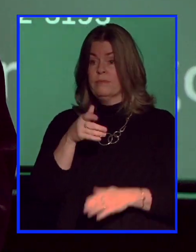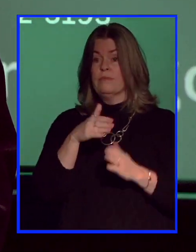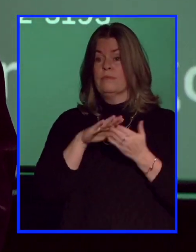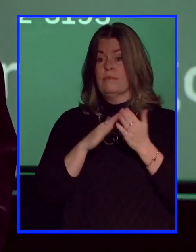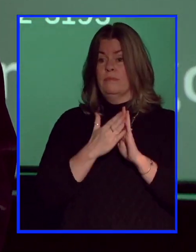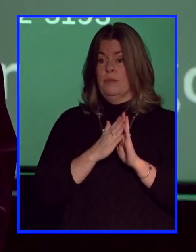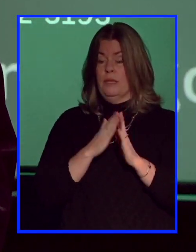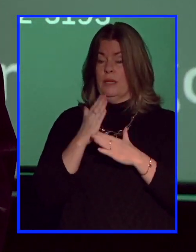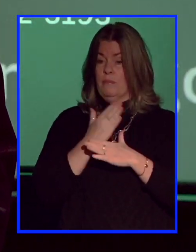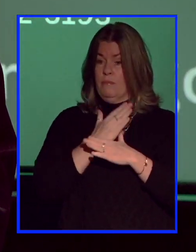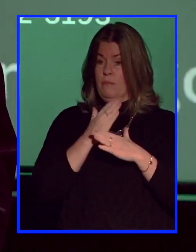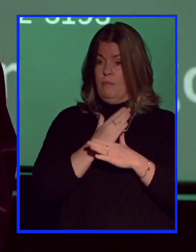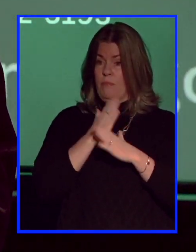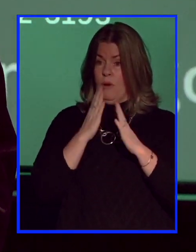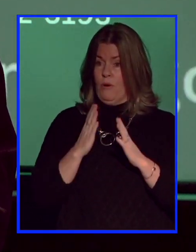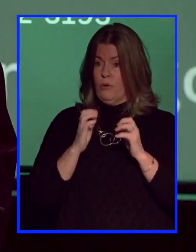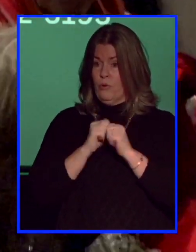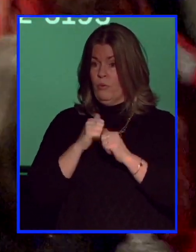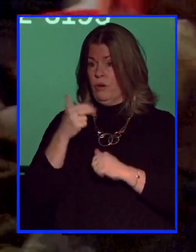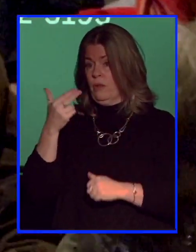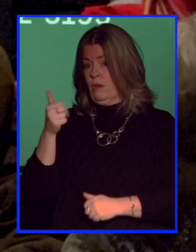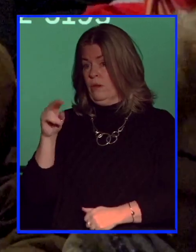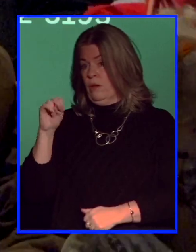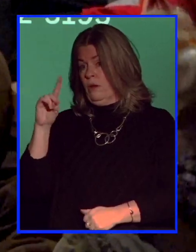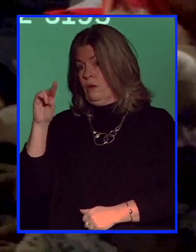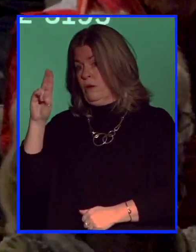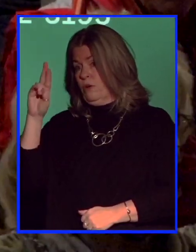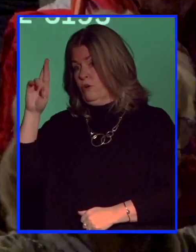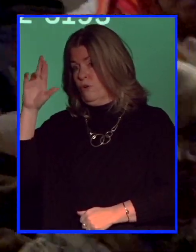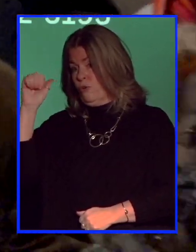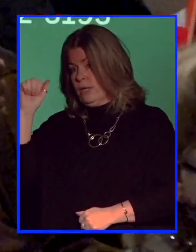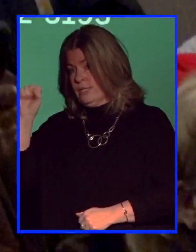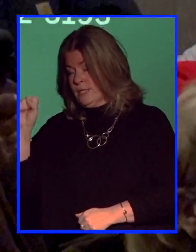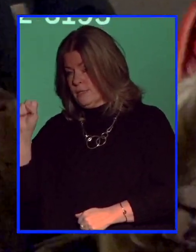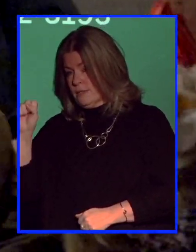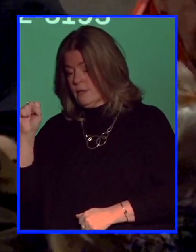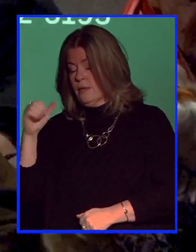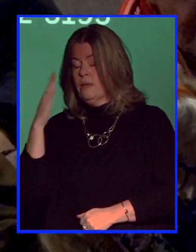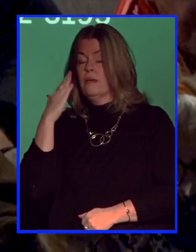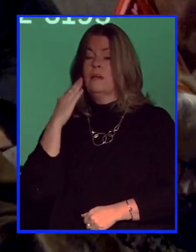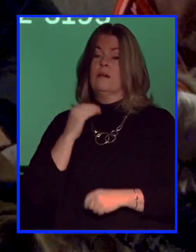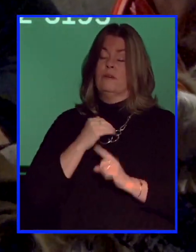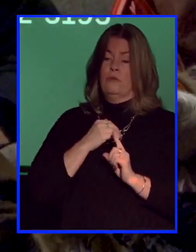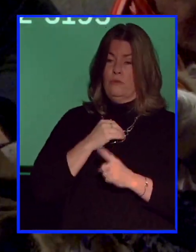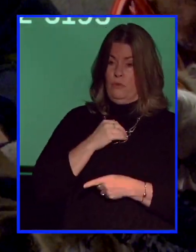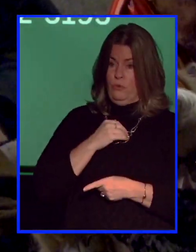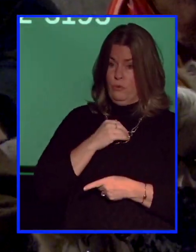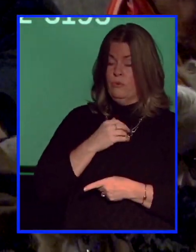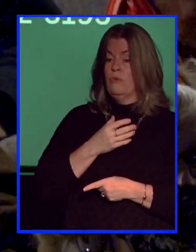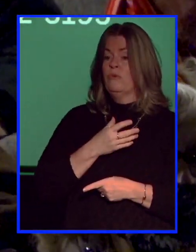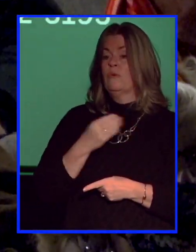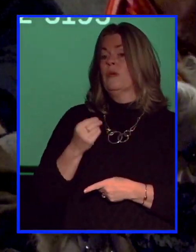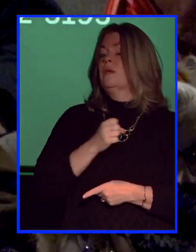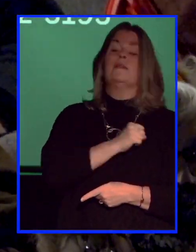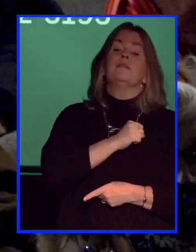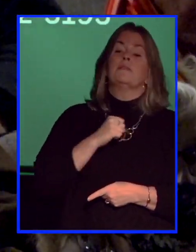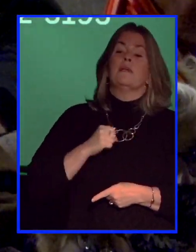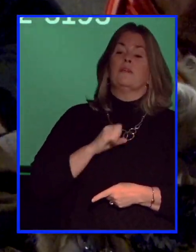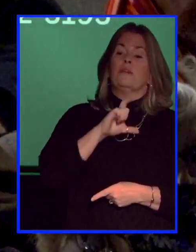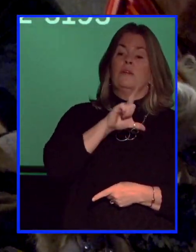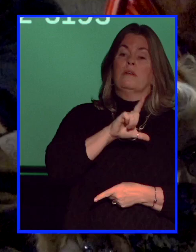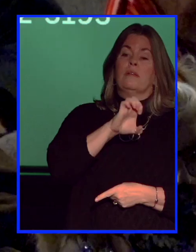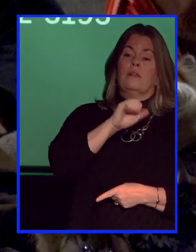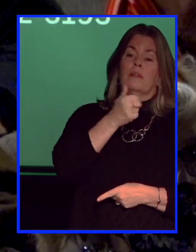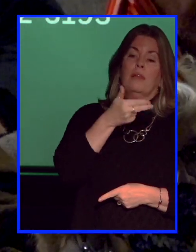became partners with Honduras. And I know that both you and Senator Leahy have